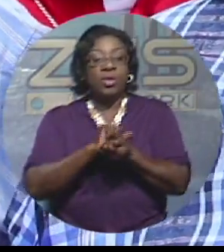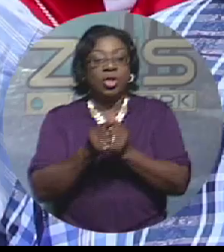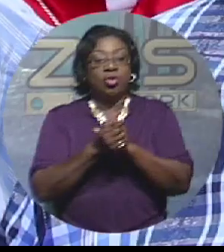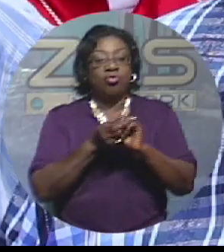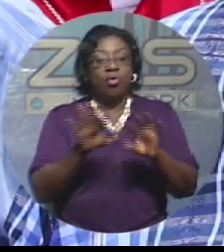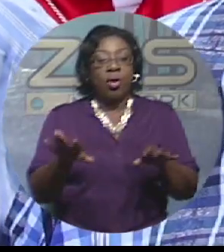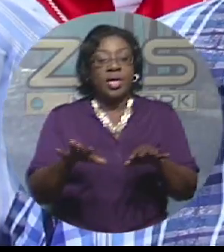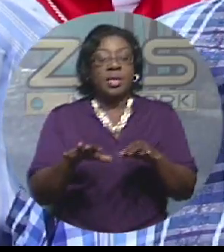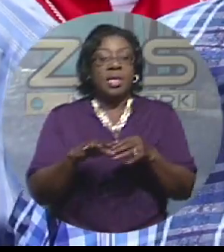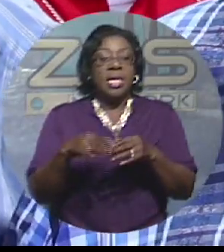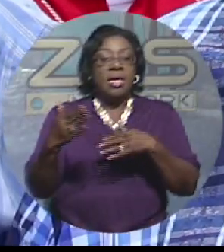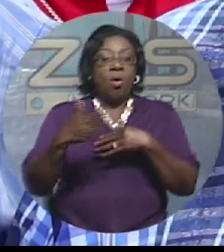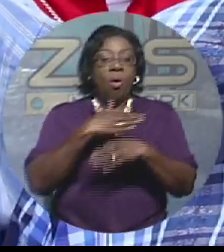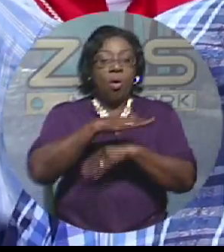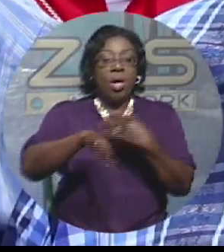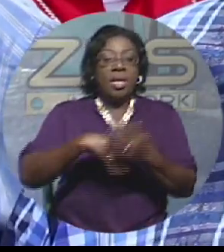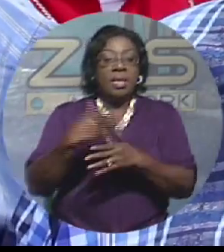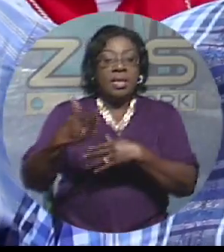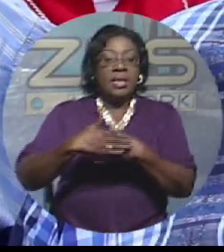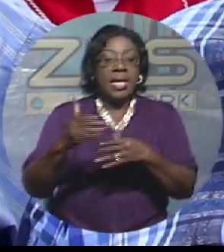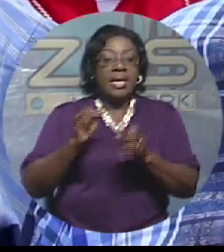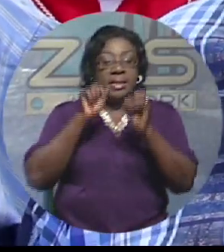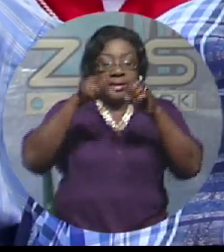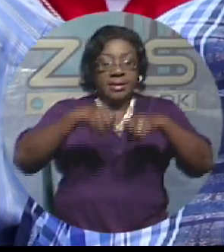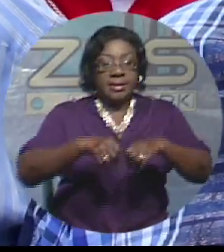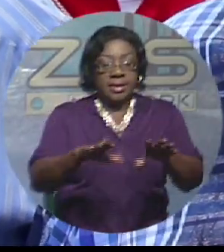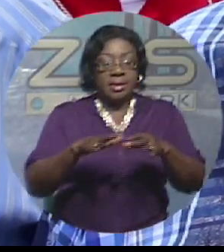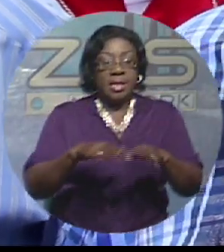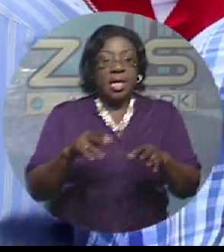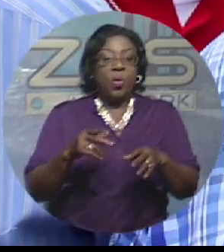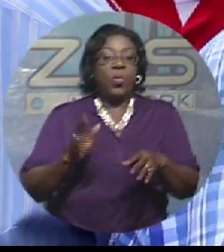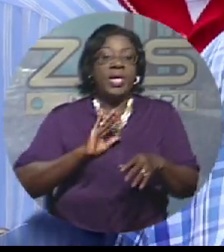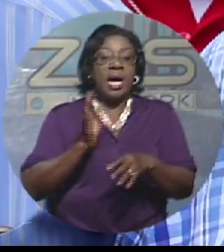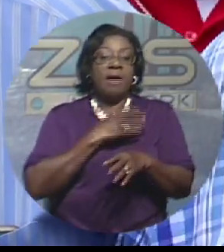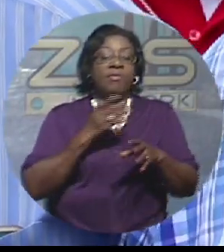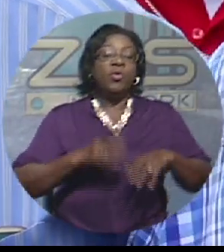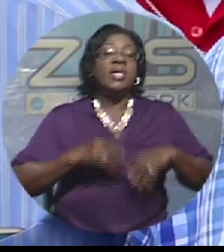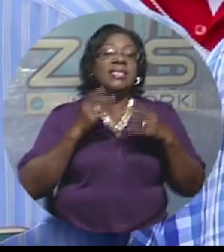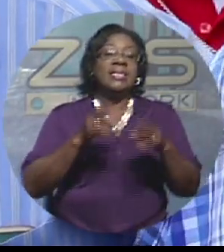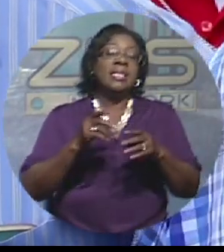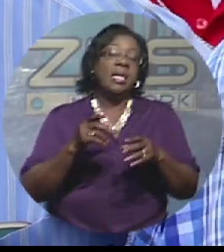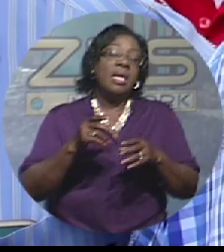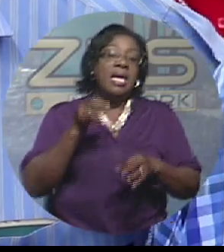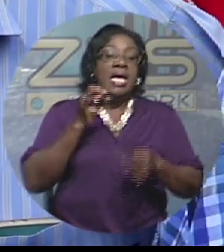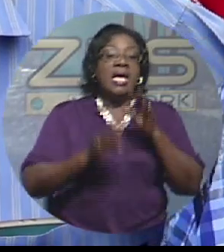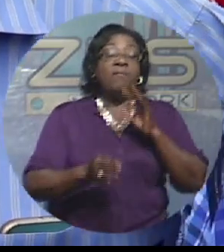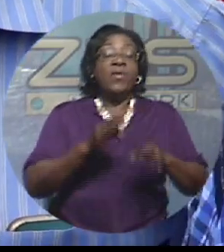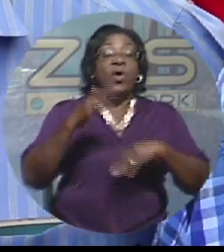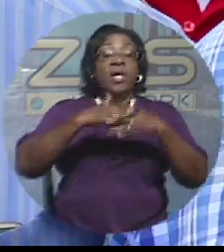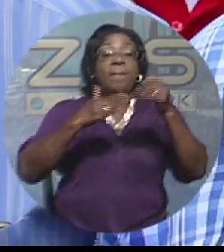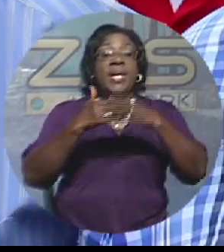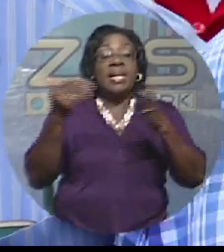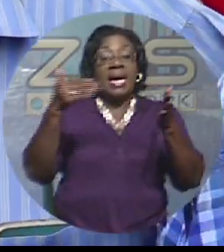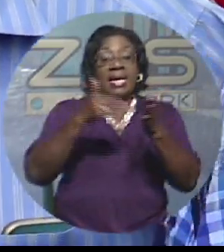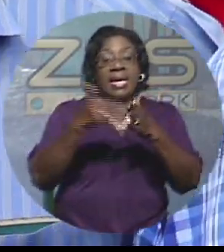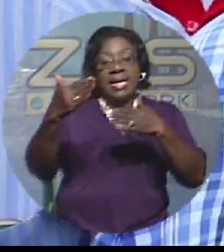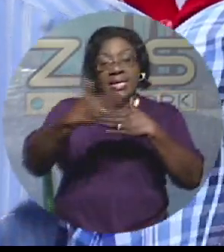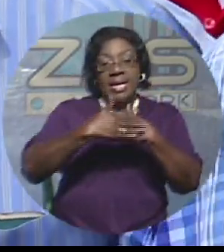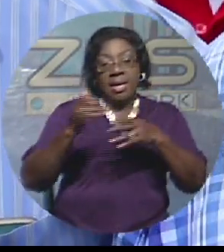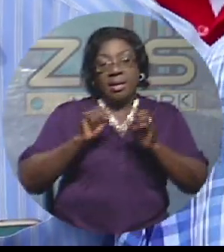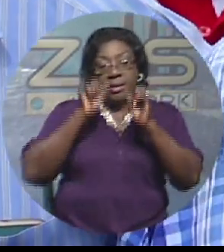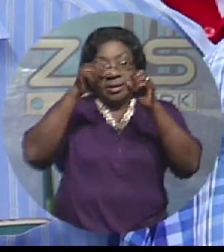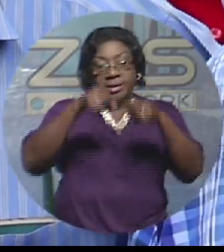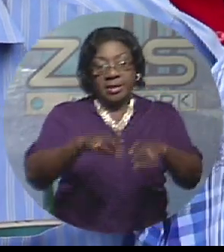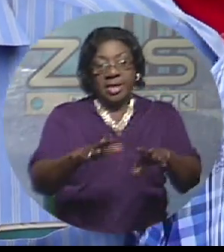the waterfront. Mm-hmm. We have to seriously consider whether we rebuild, notwithstanding the fact they may have lived